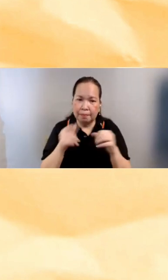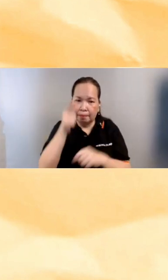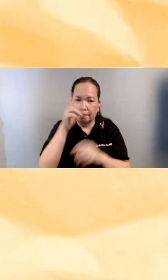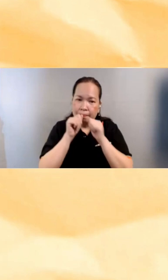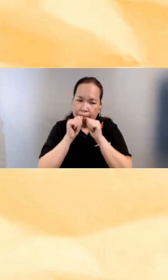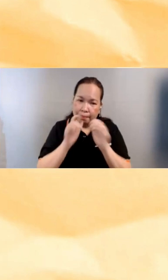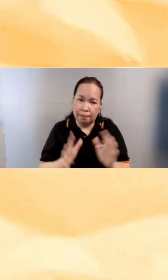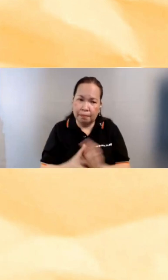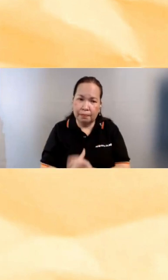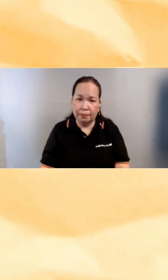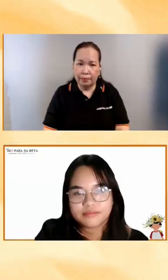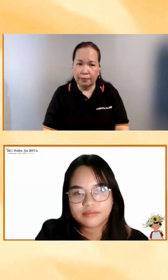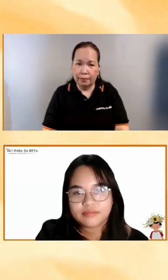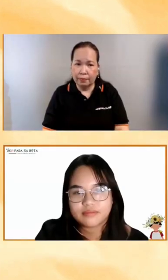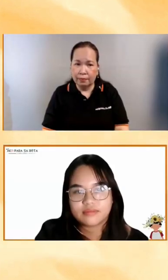all.